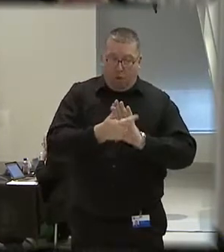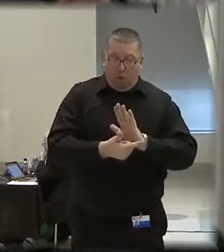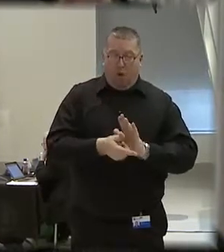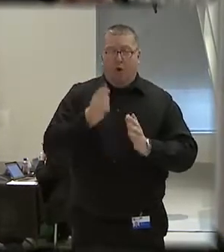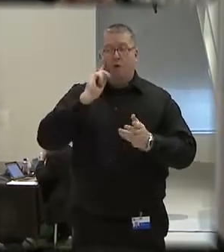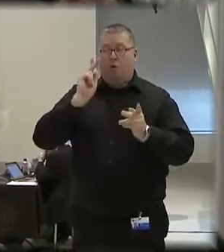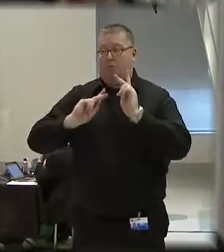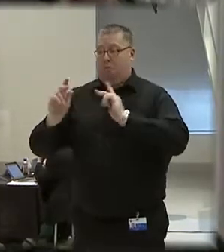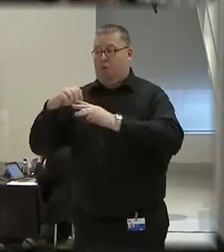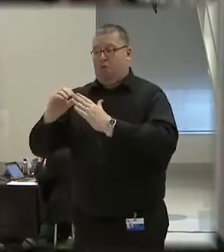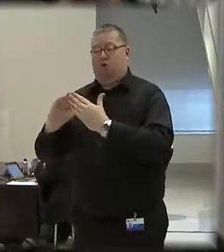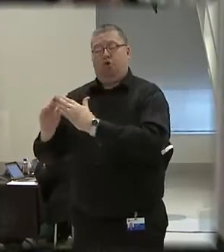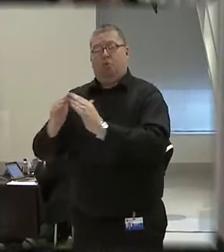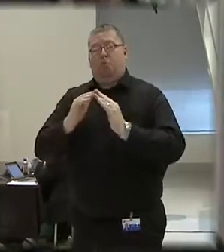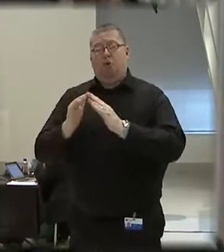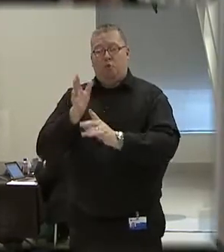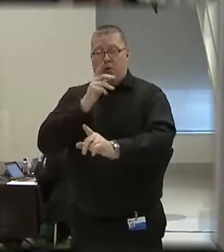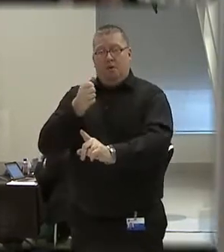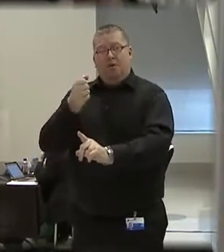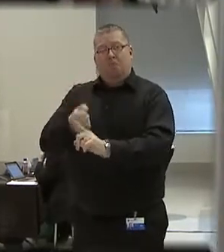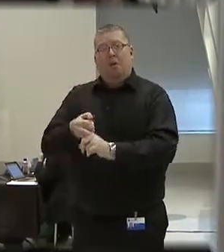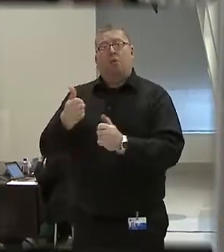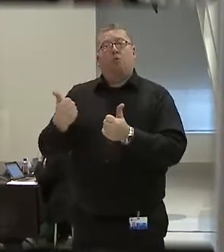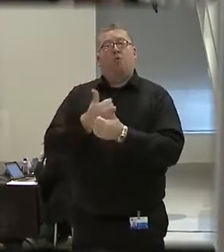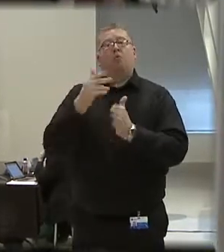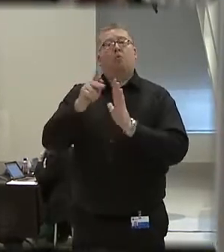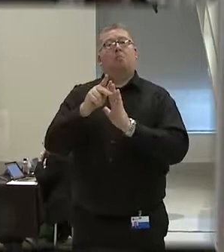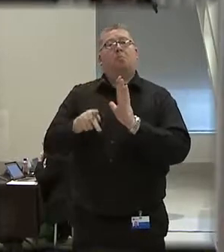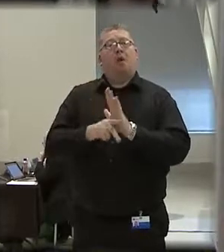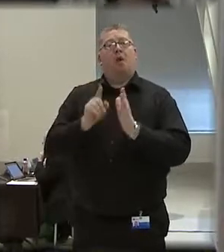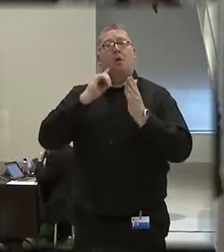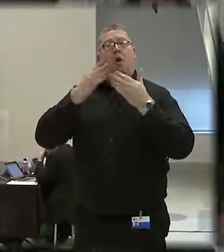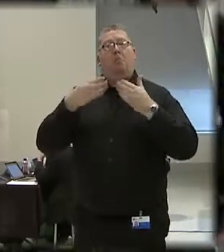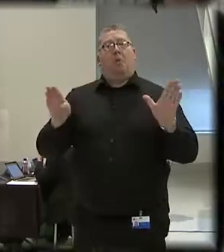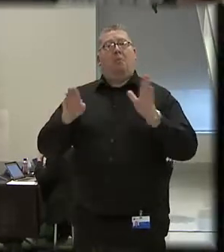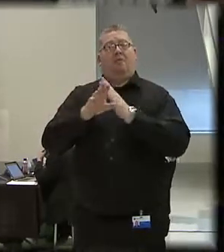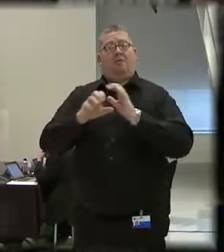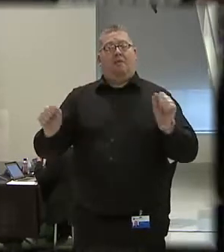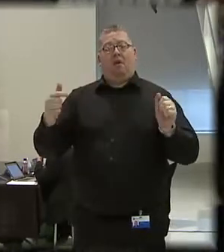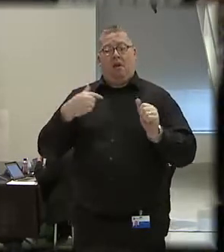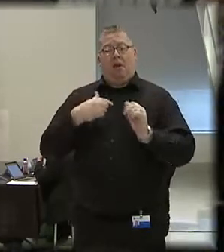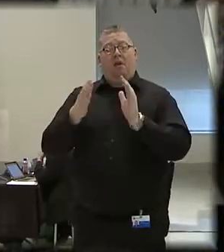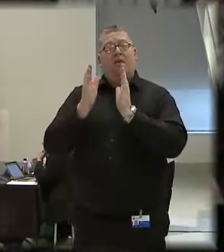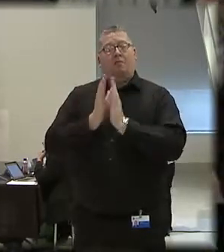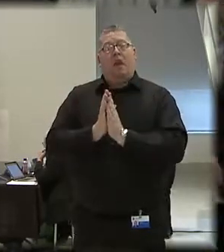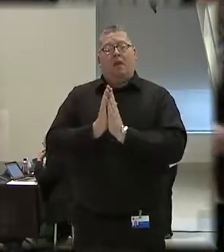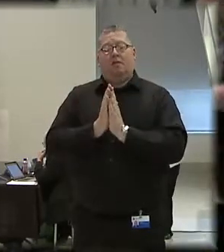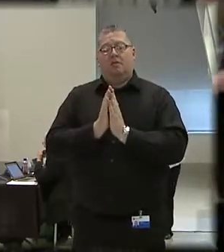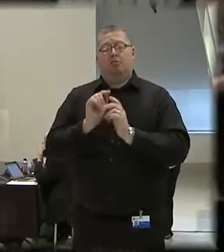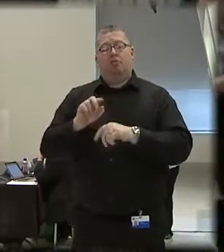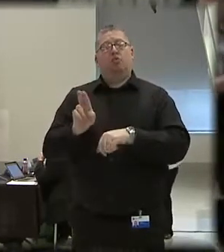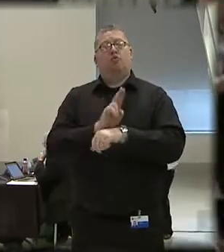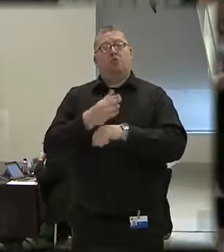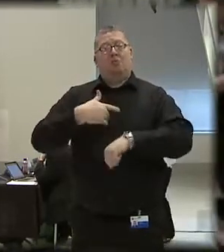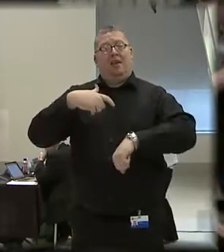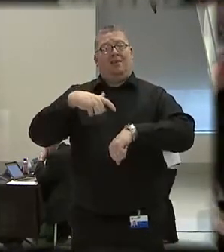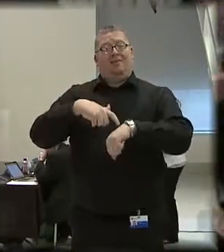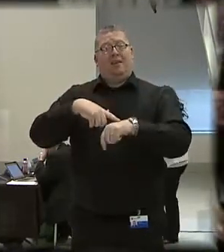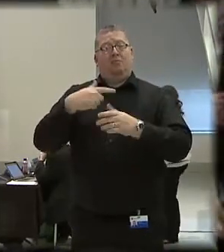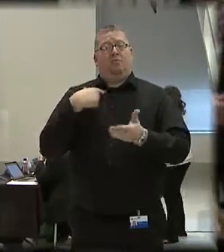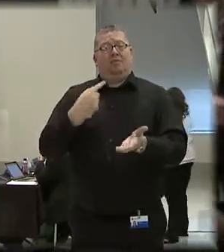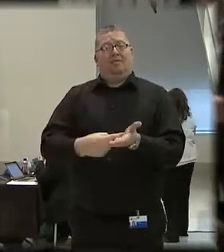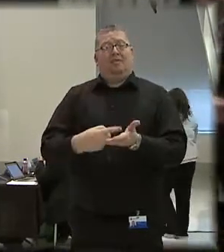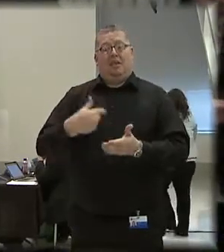that will be impacted by new policies on public safety. I have been asked to use my allotted time to discuss